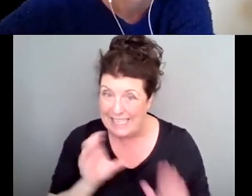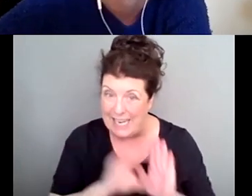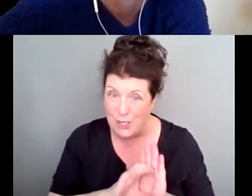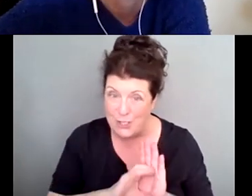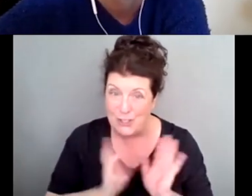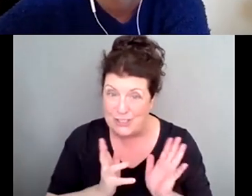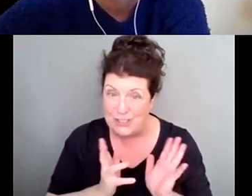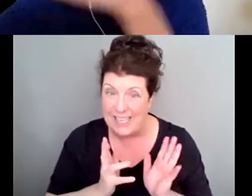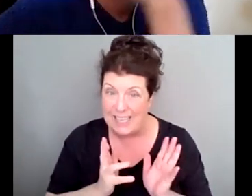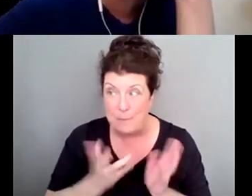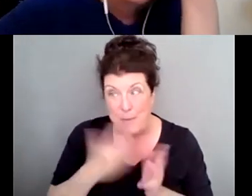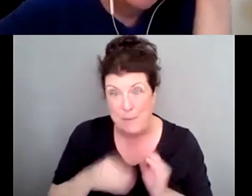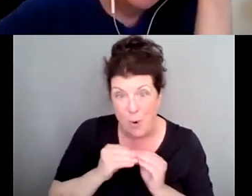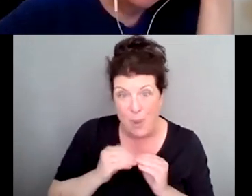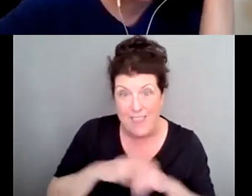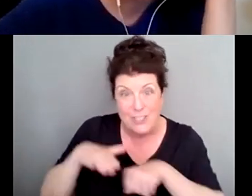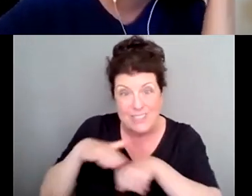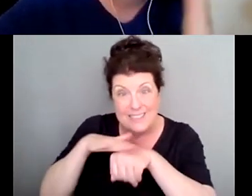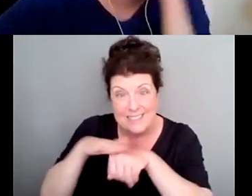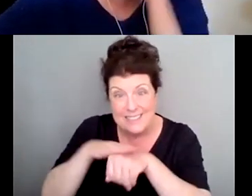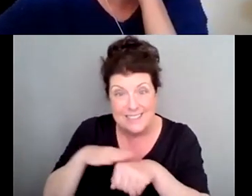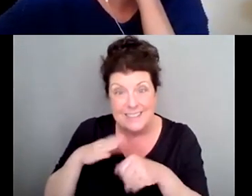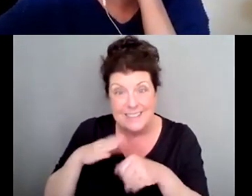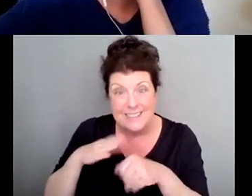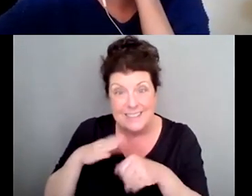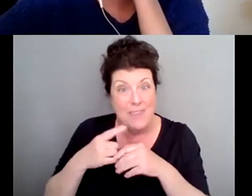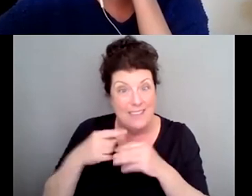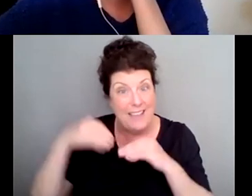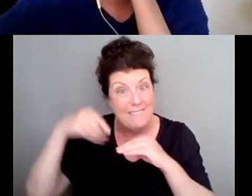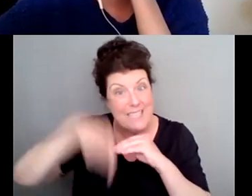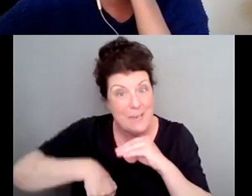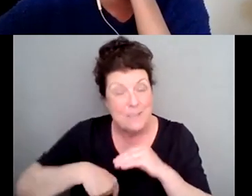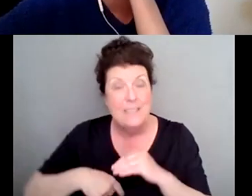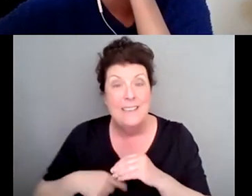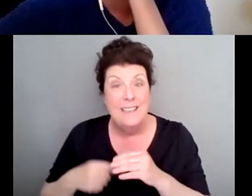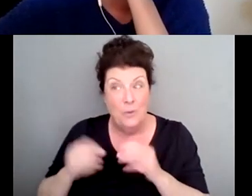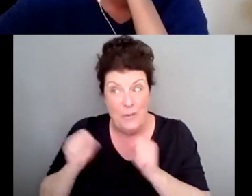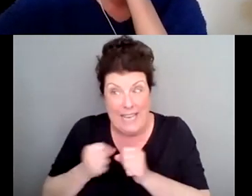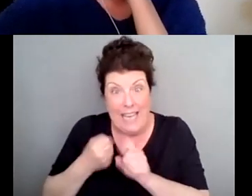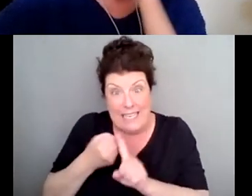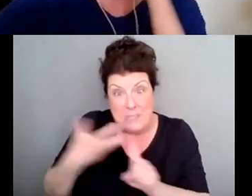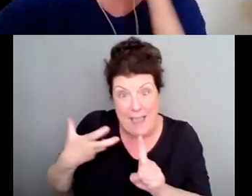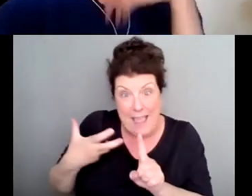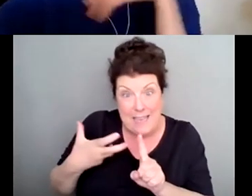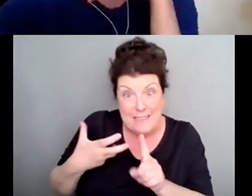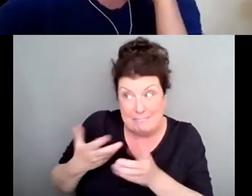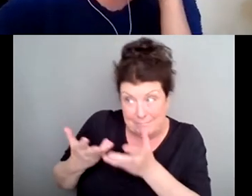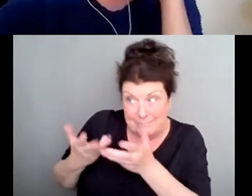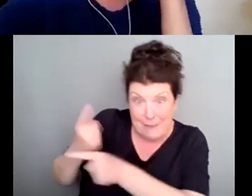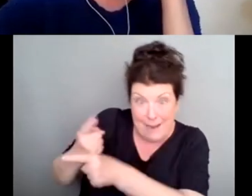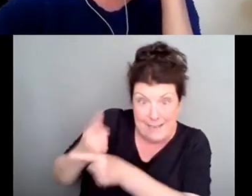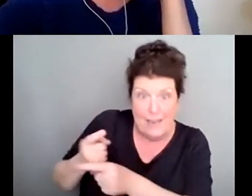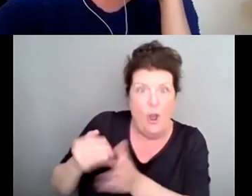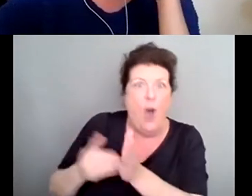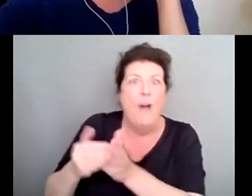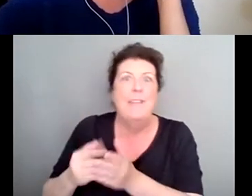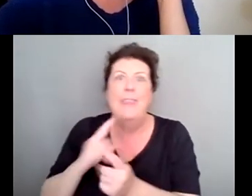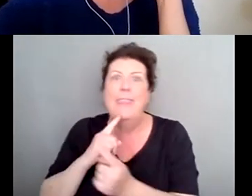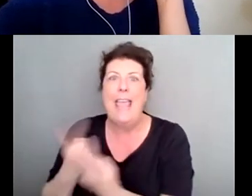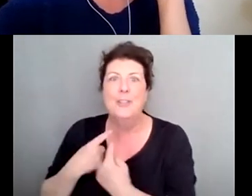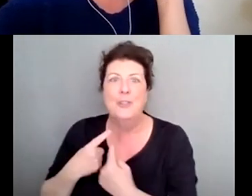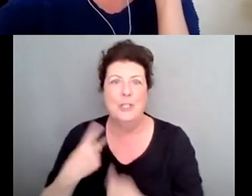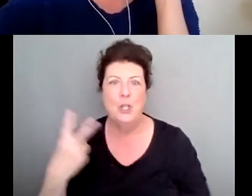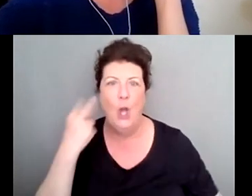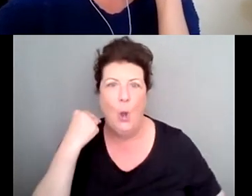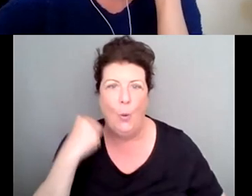we might be in this moment, I hope. And often the answer is no. So it was really, it was a, it was just a whole bowl full of